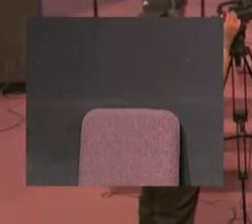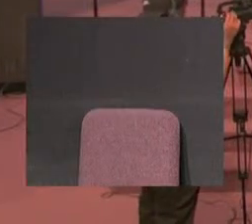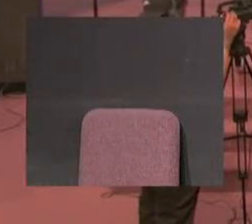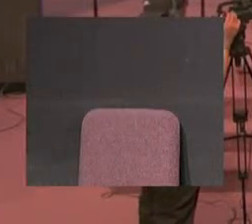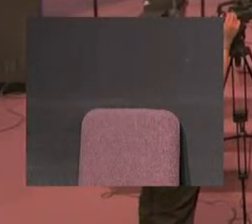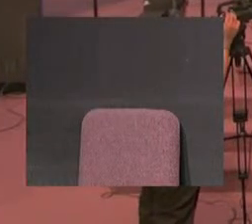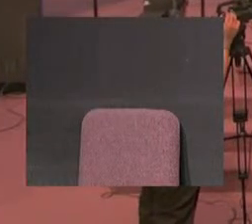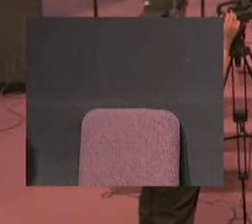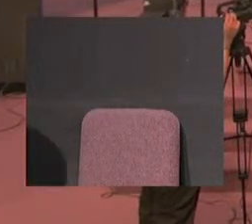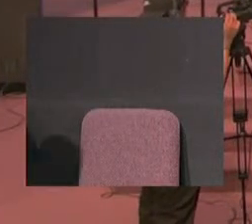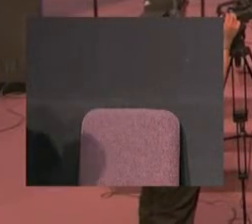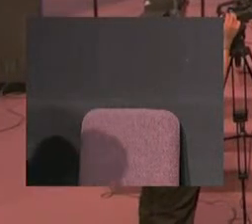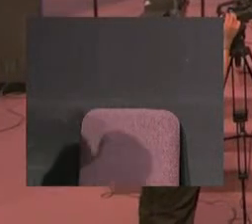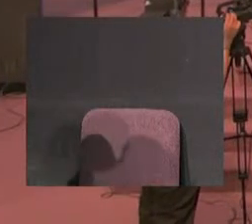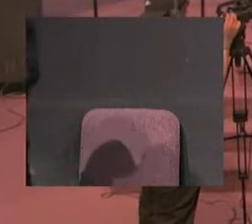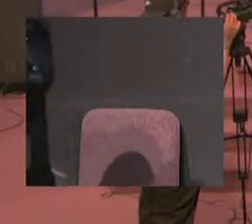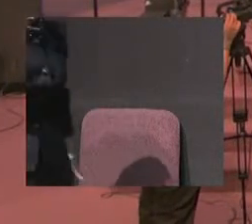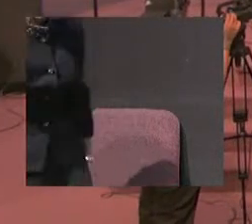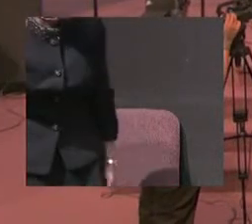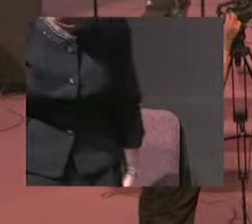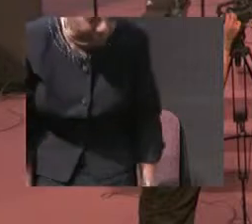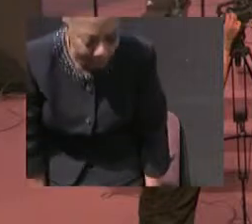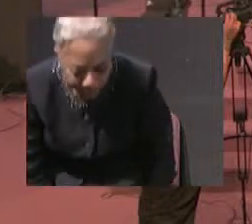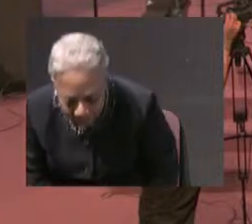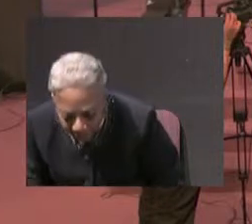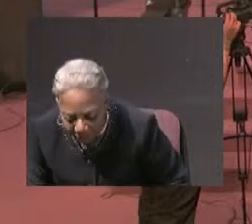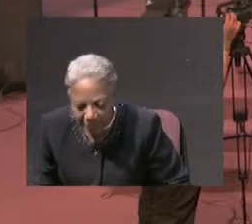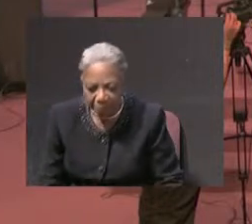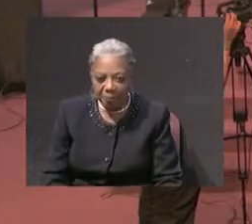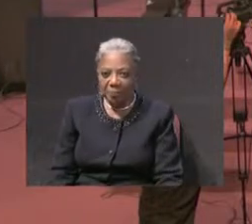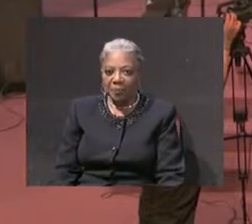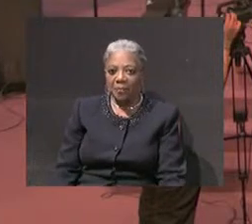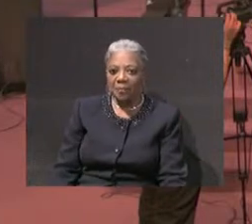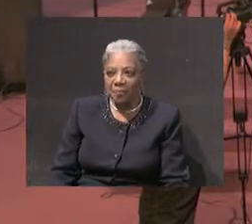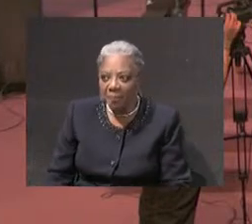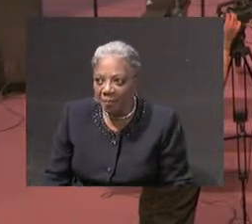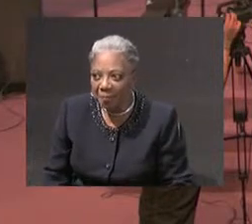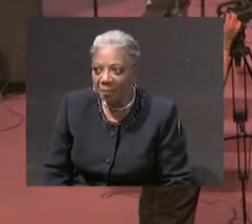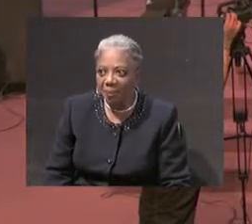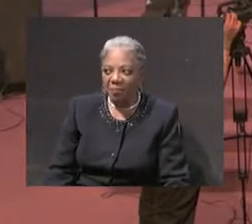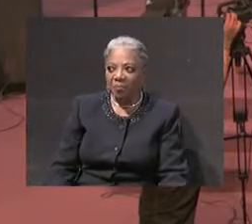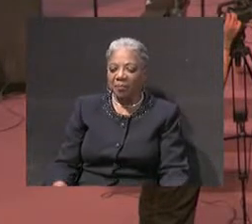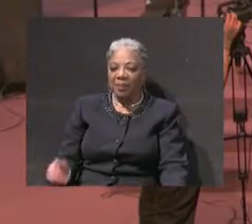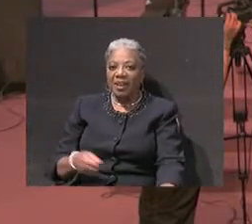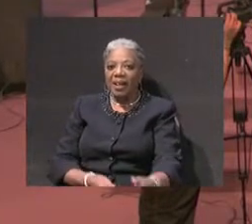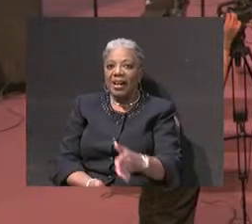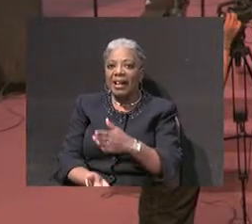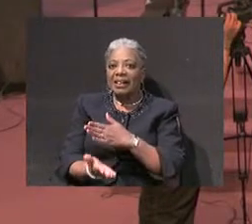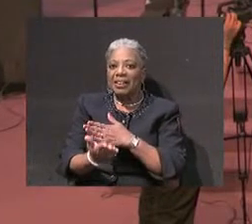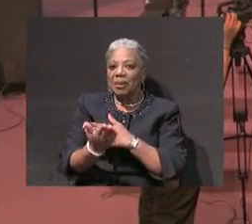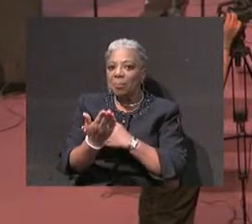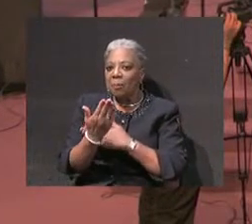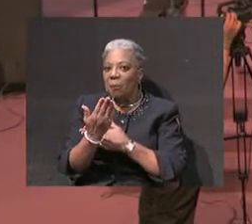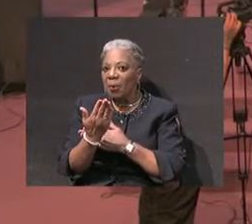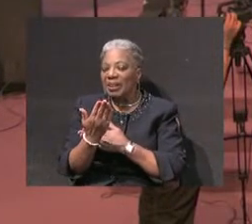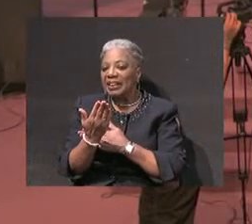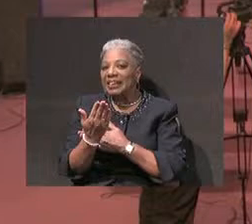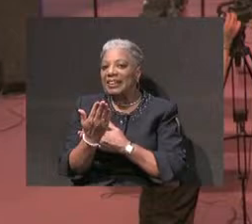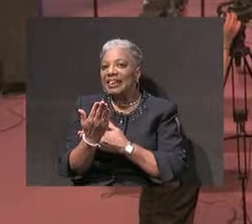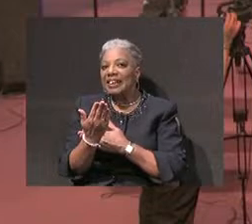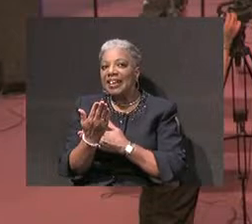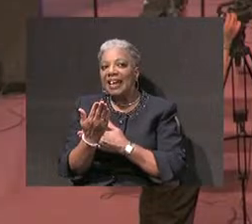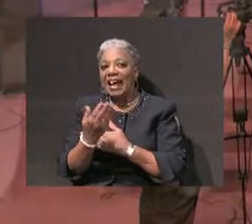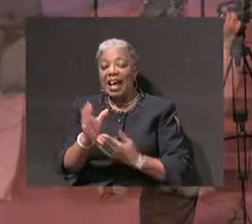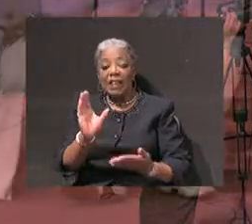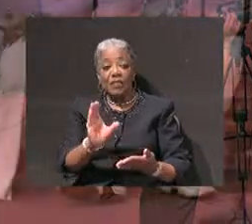so much. Y'all always do it. You never cease to amaze us